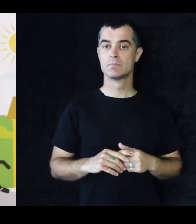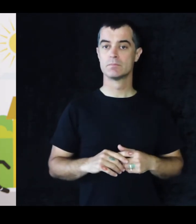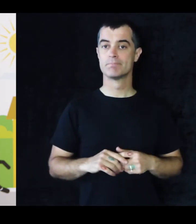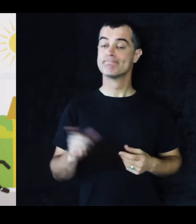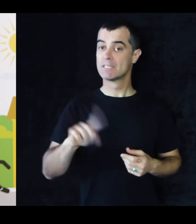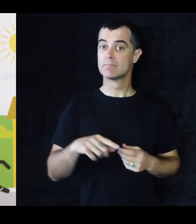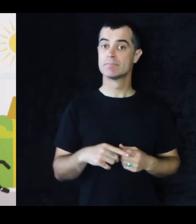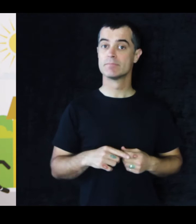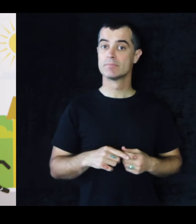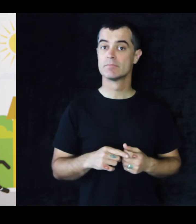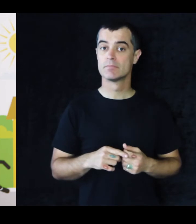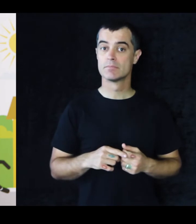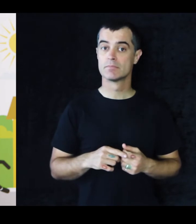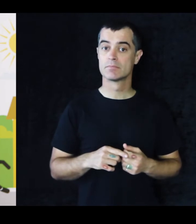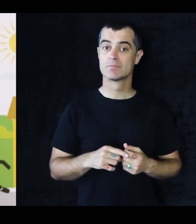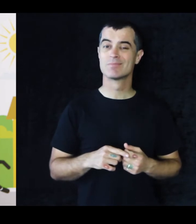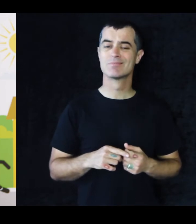housing.